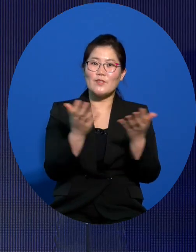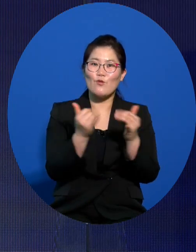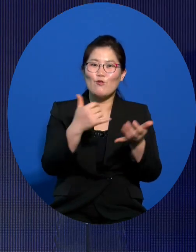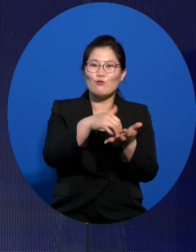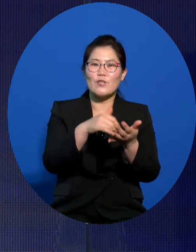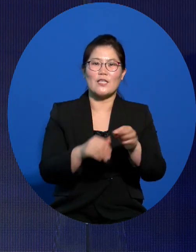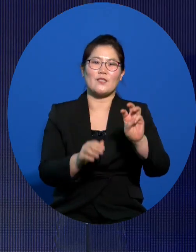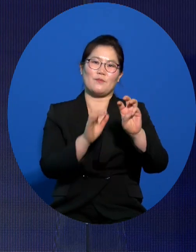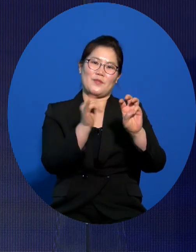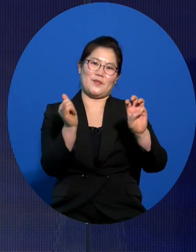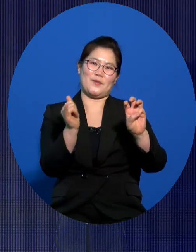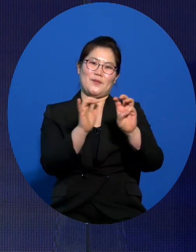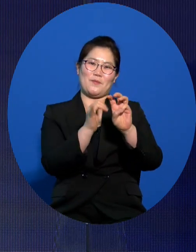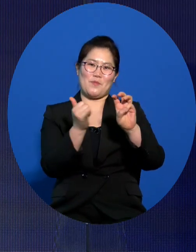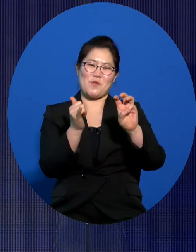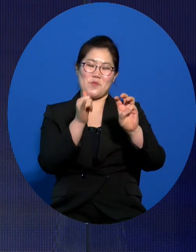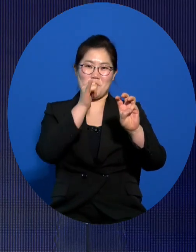home.